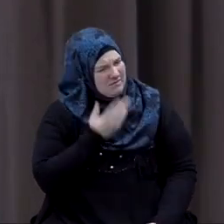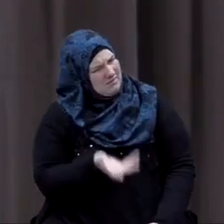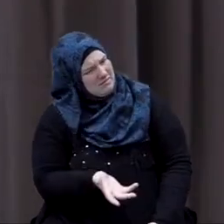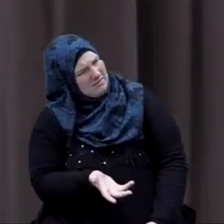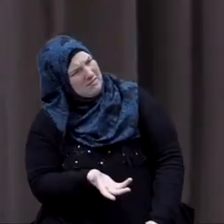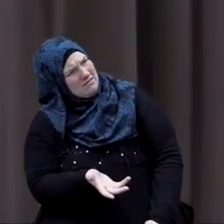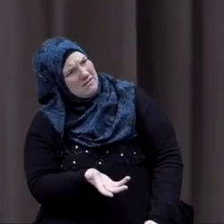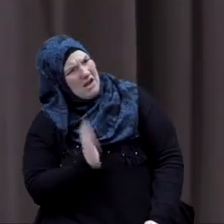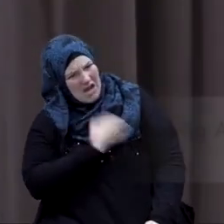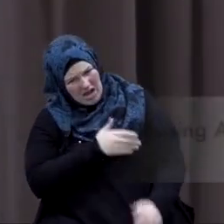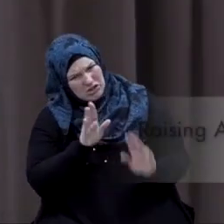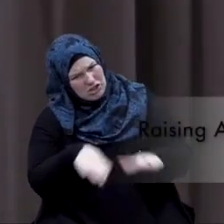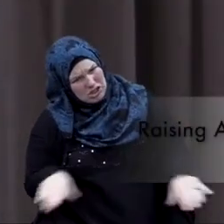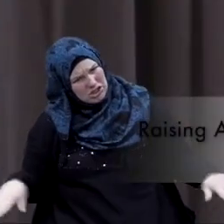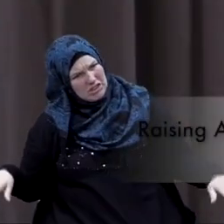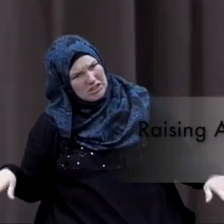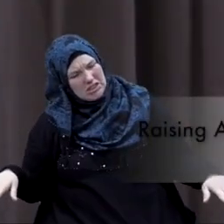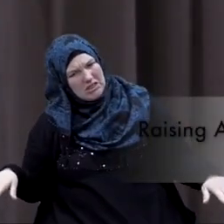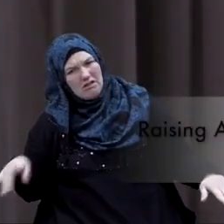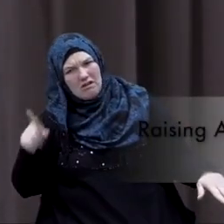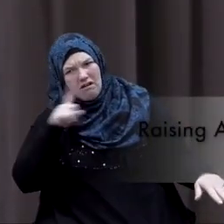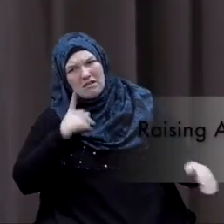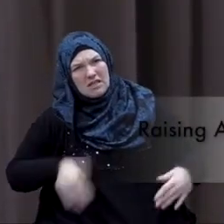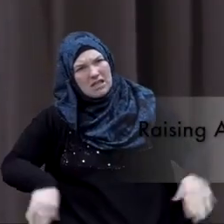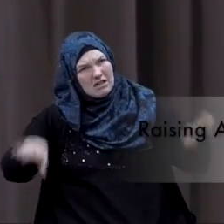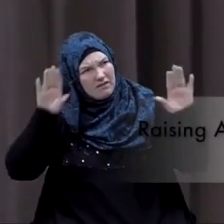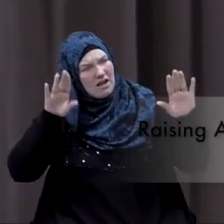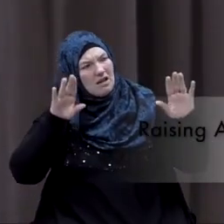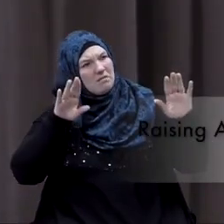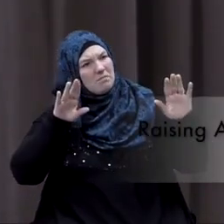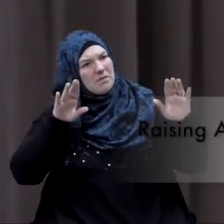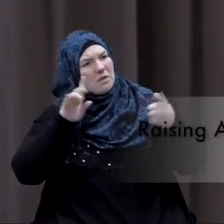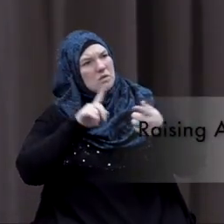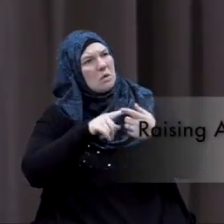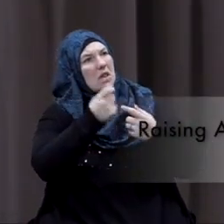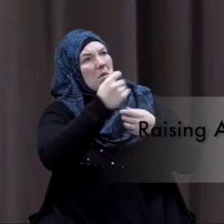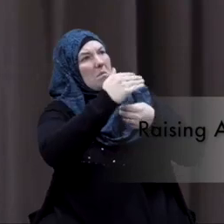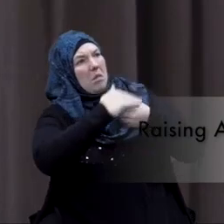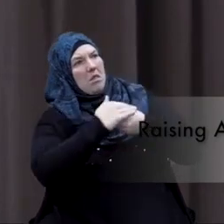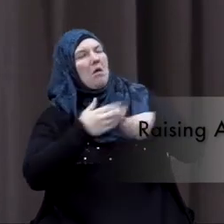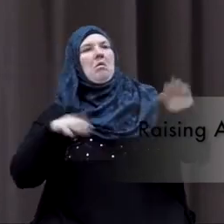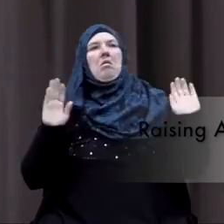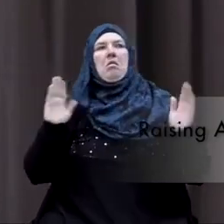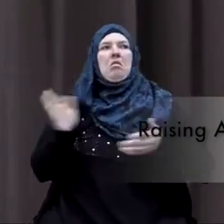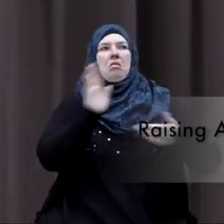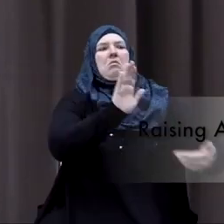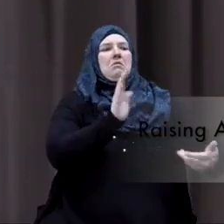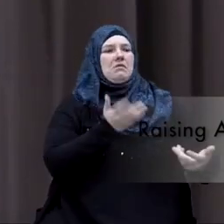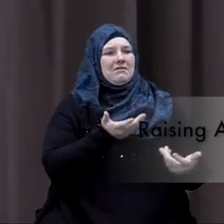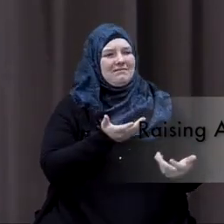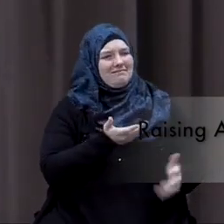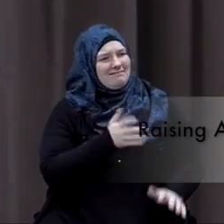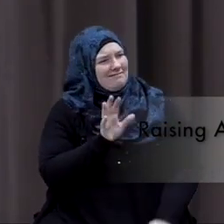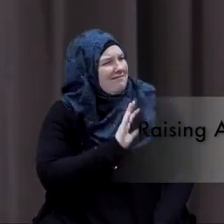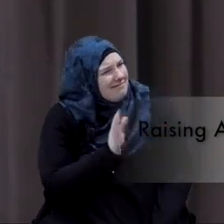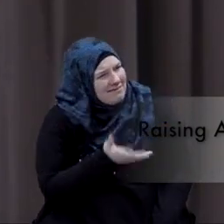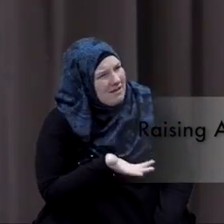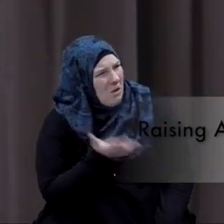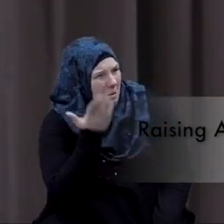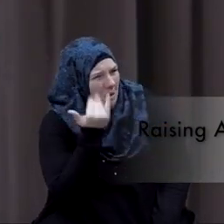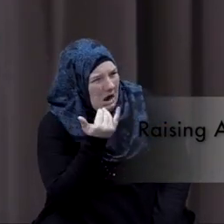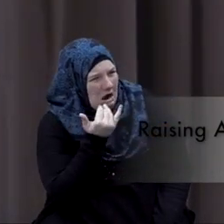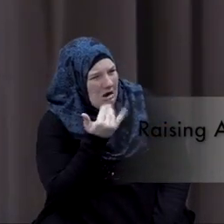spirit. Our children are giving up to the slightest pressure. It's like cellophane